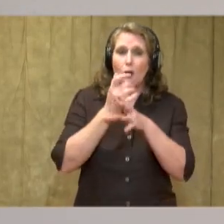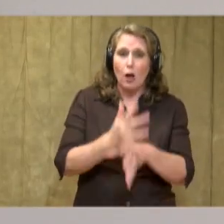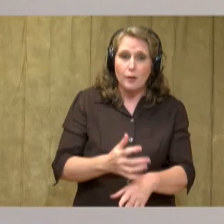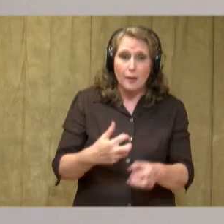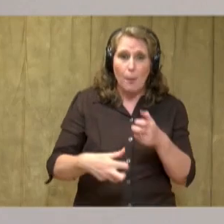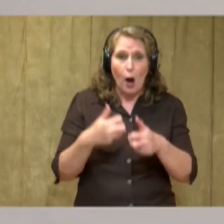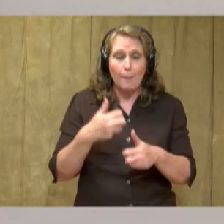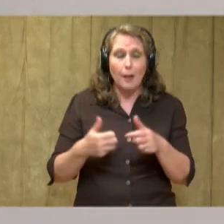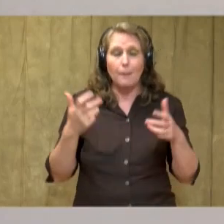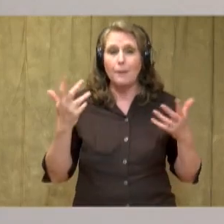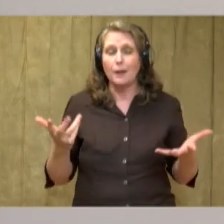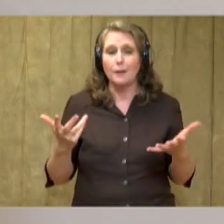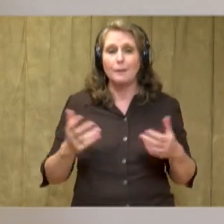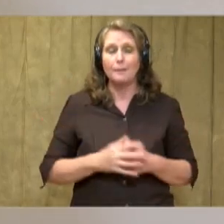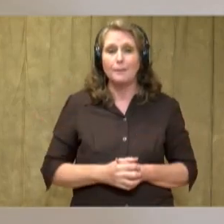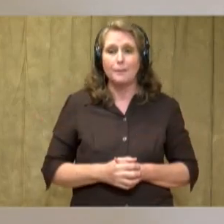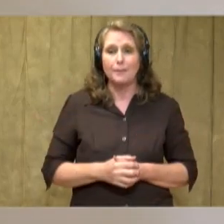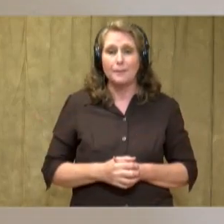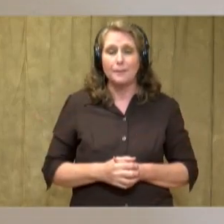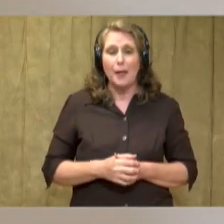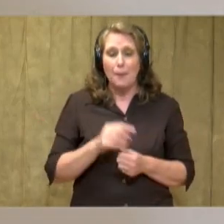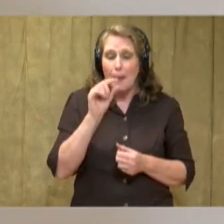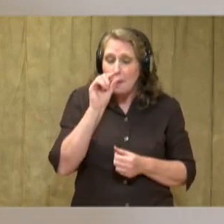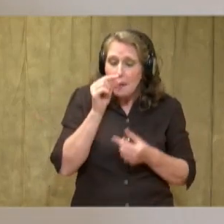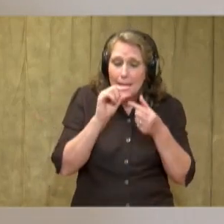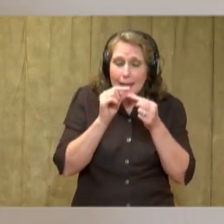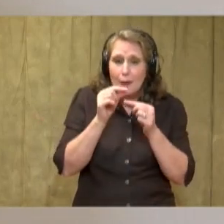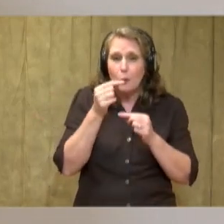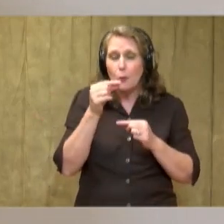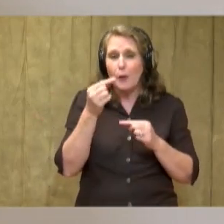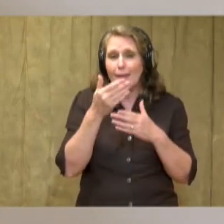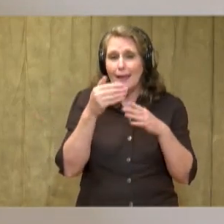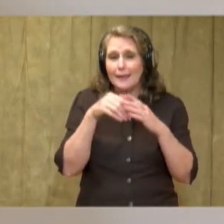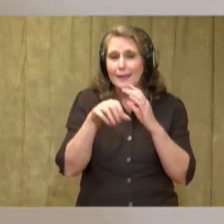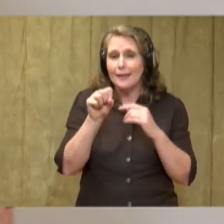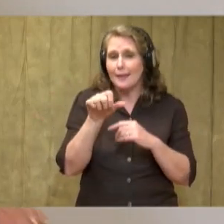problems. What were those little green things in the salsa?